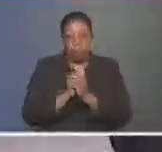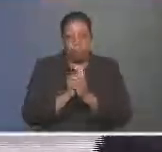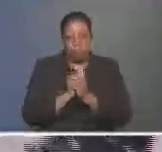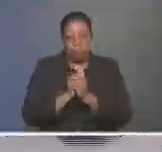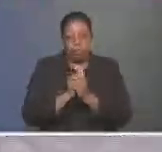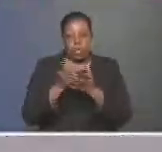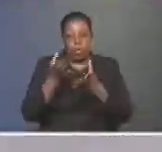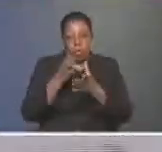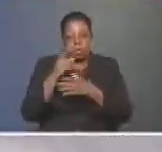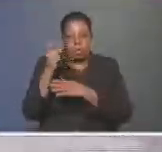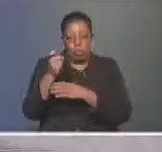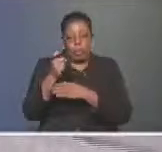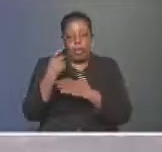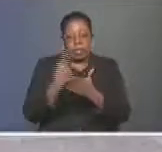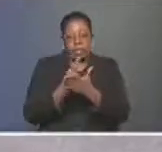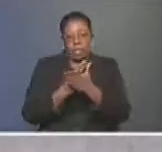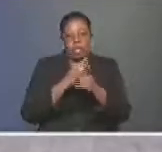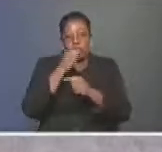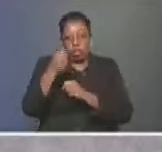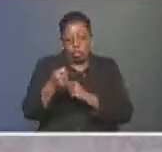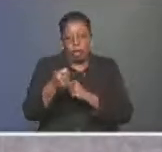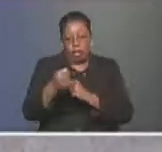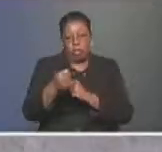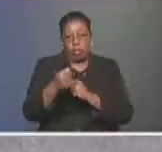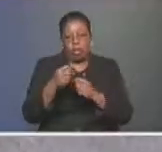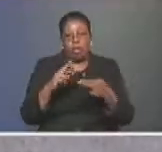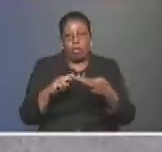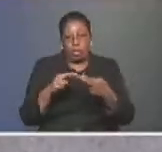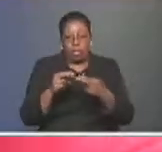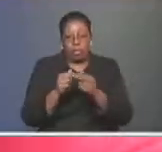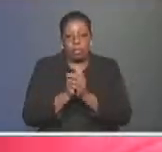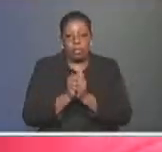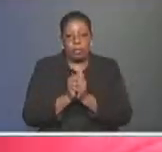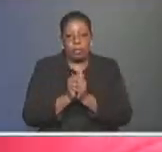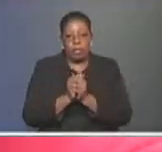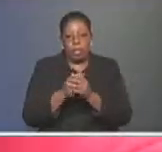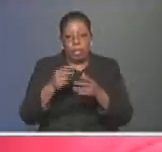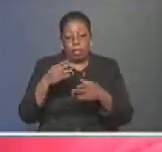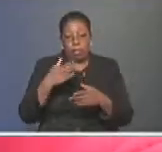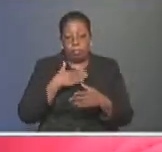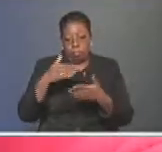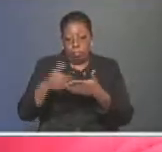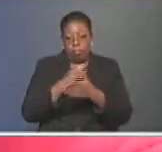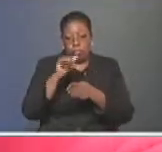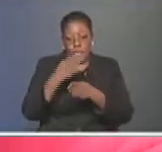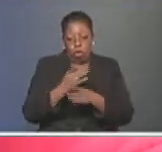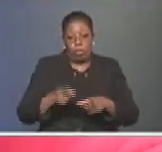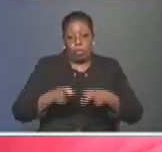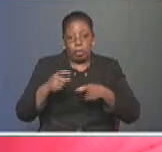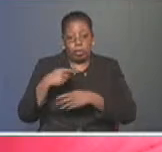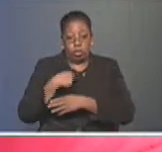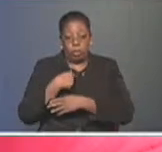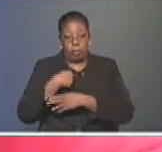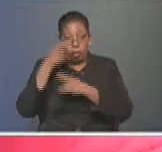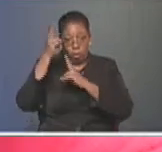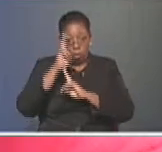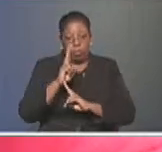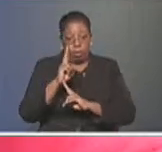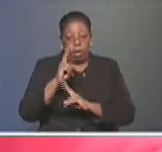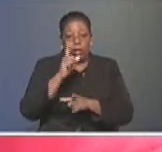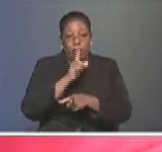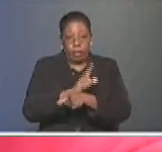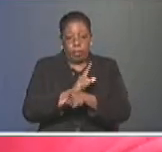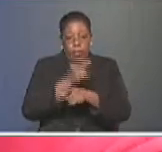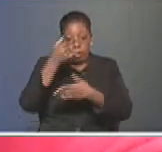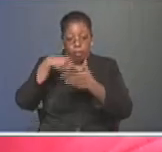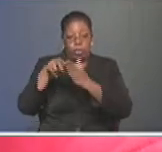over trade relations. Since my reappointment and the mandate given to me by the Honorable Minister of Labor and